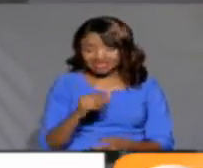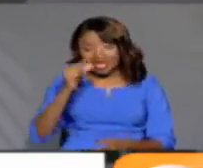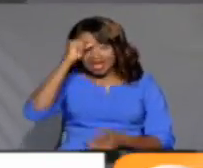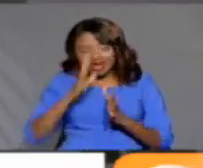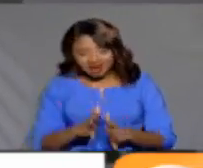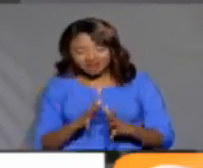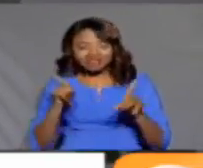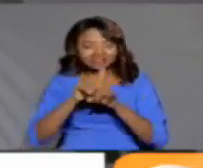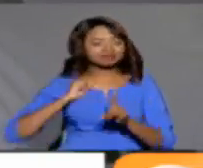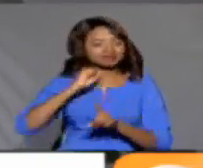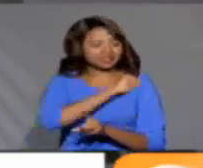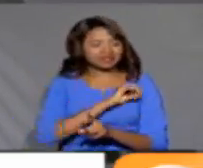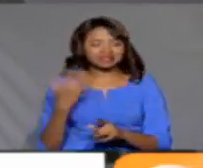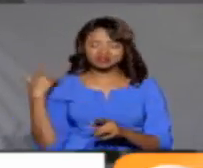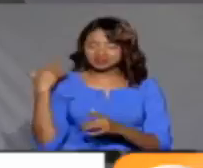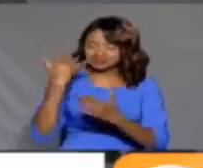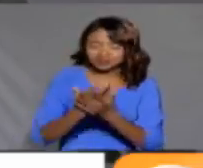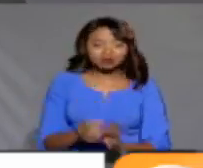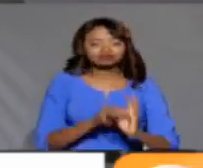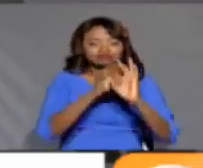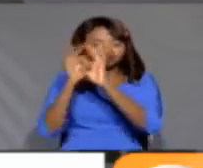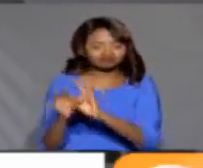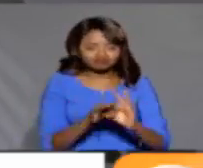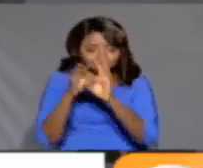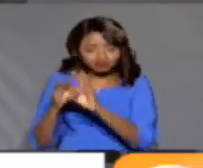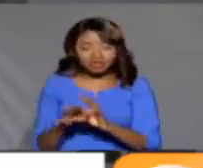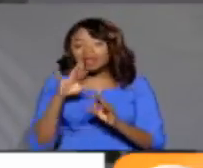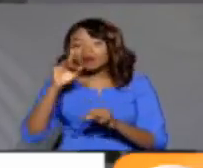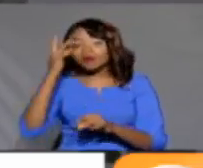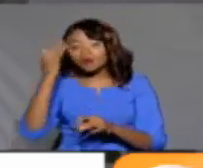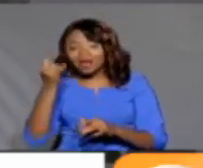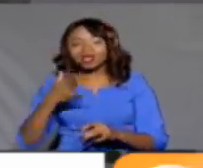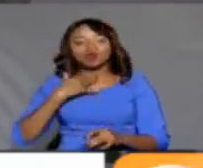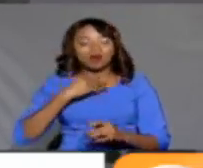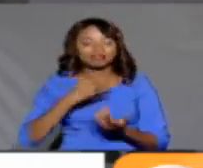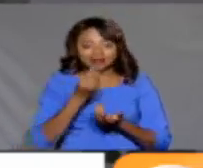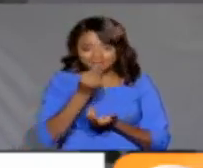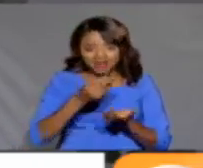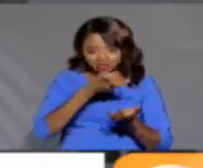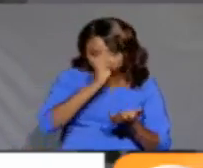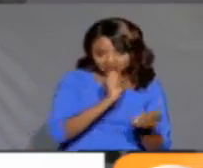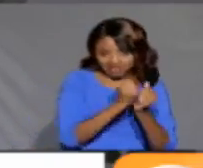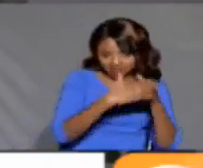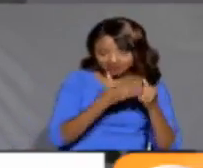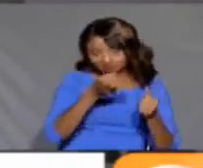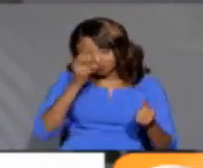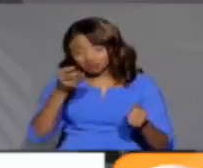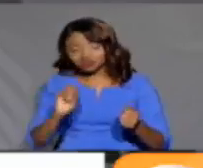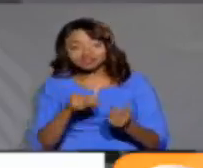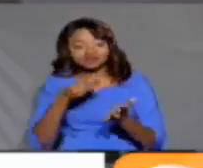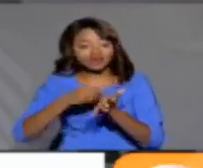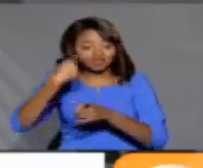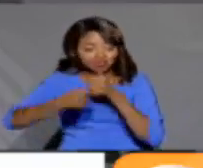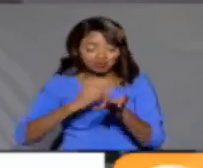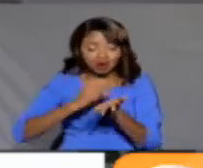a united front in pushing for increased allocation to county governments in the 2019-2020 financial year. Their united